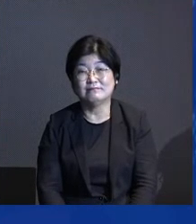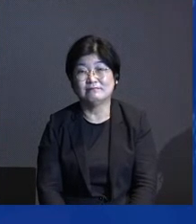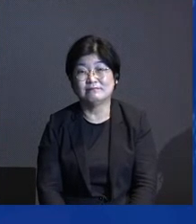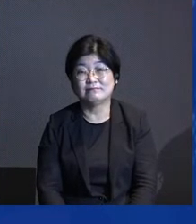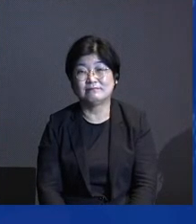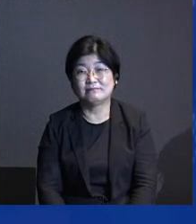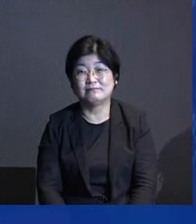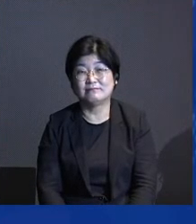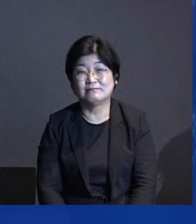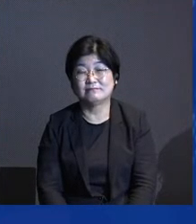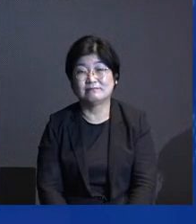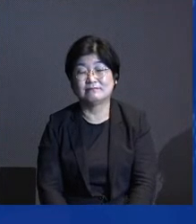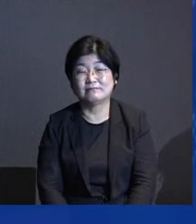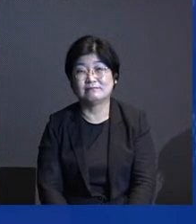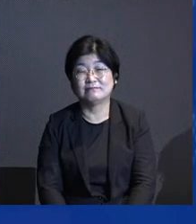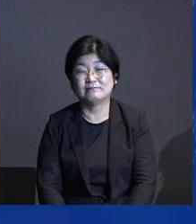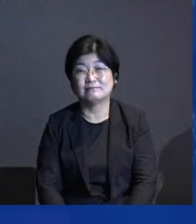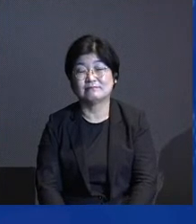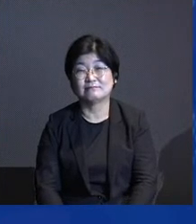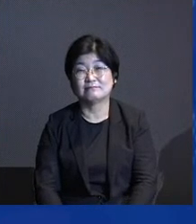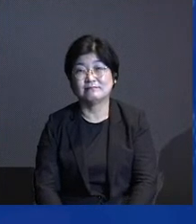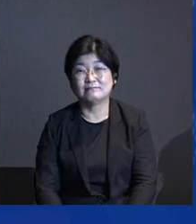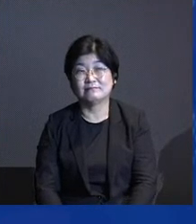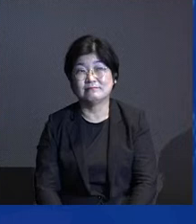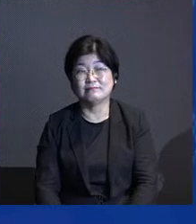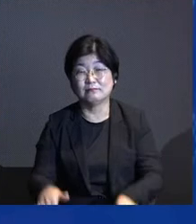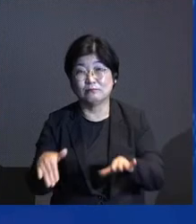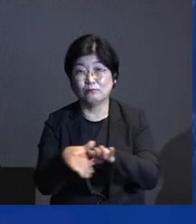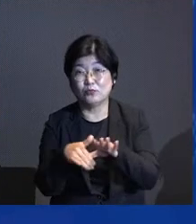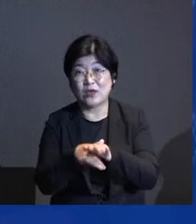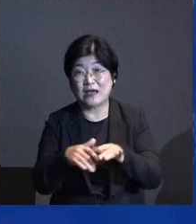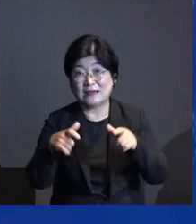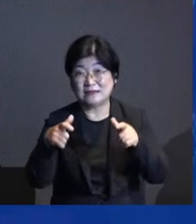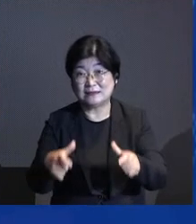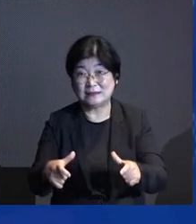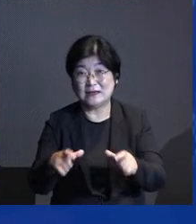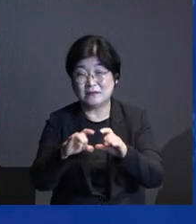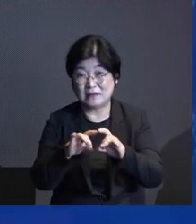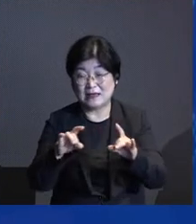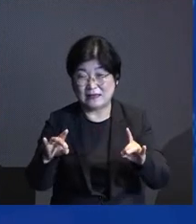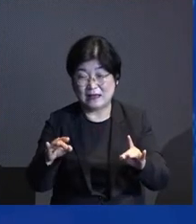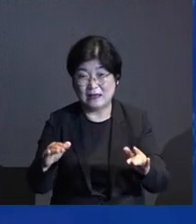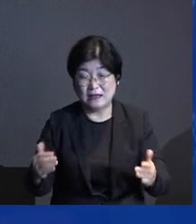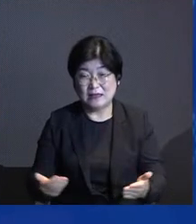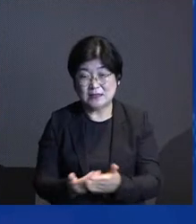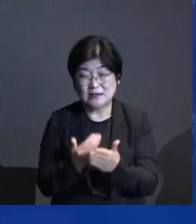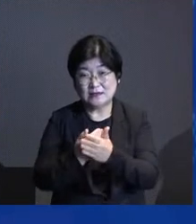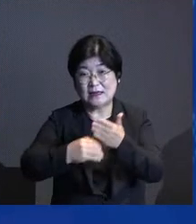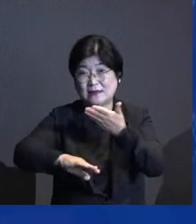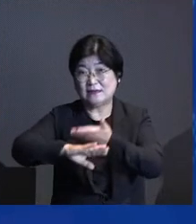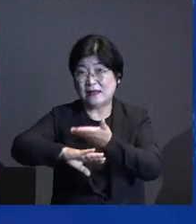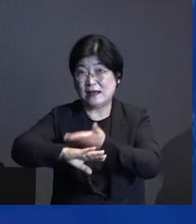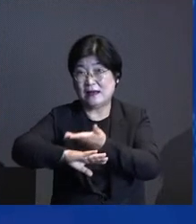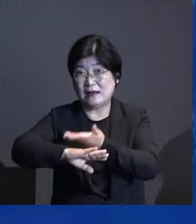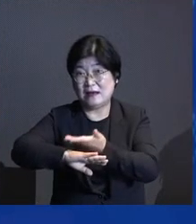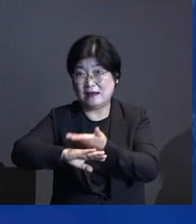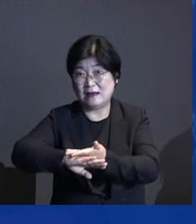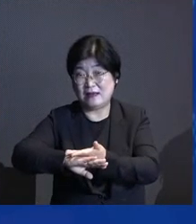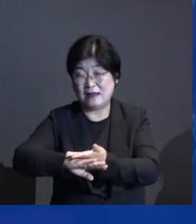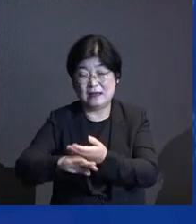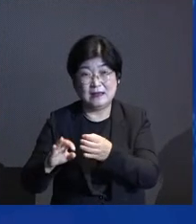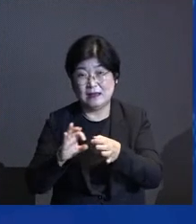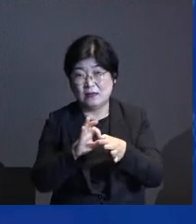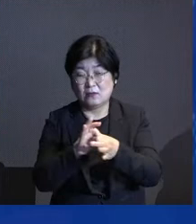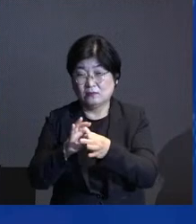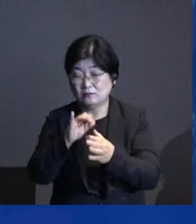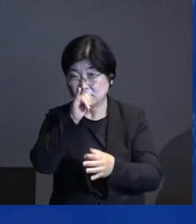Differently nurtured and cherished across cultures and geographical latitudes, at least in Europe, neighborhoods and local